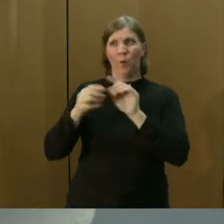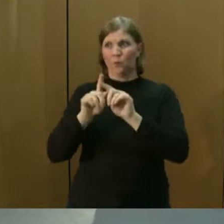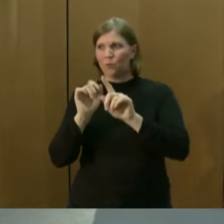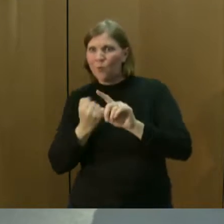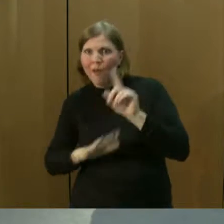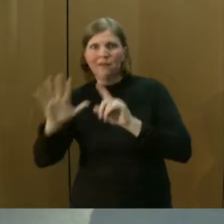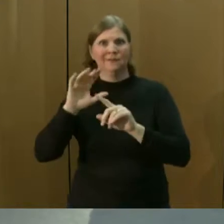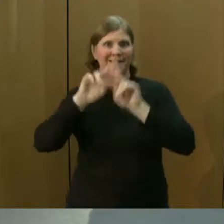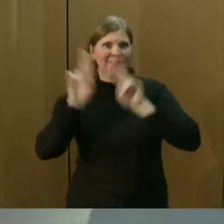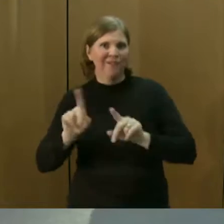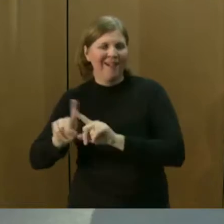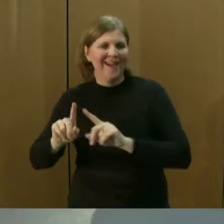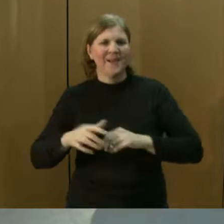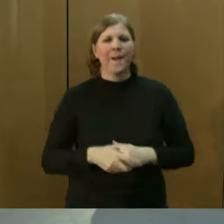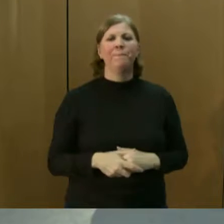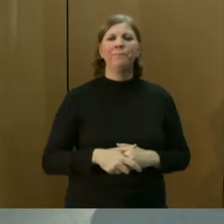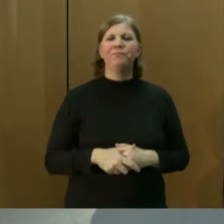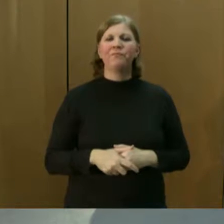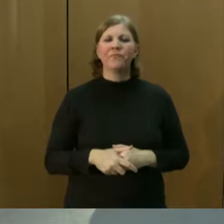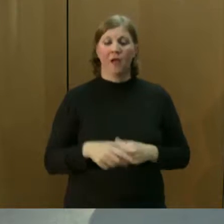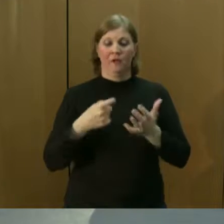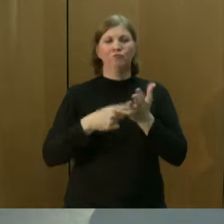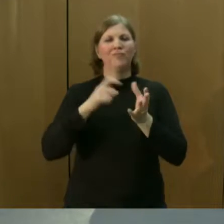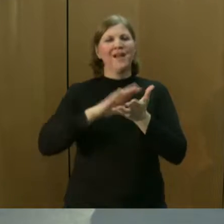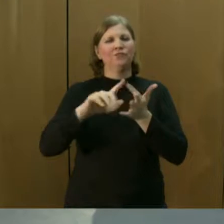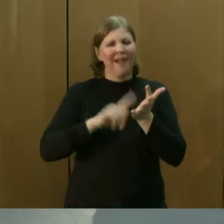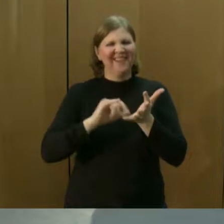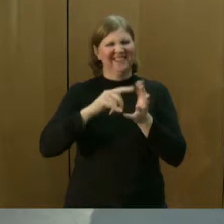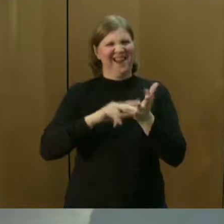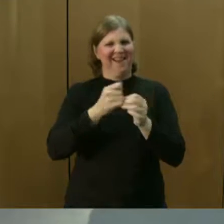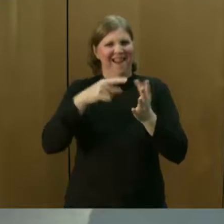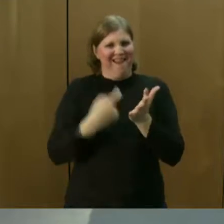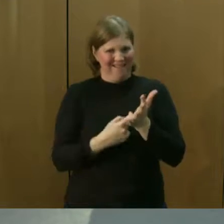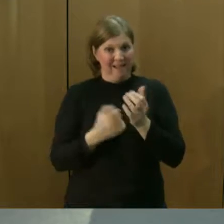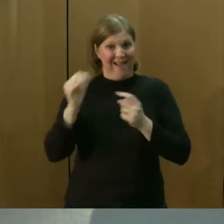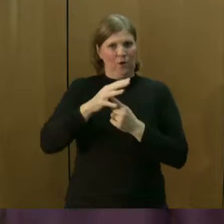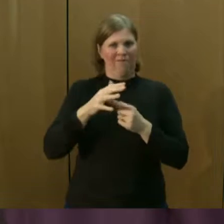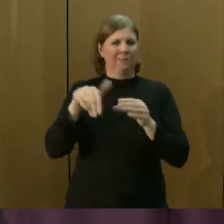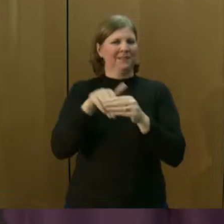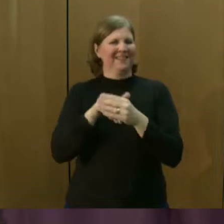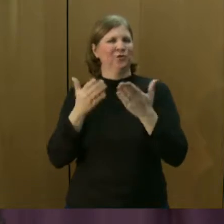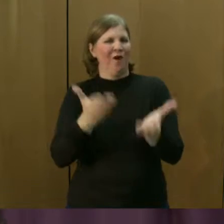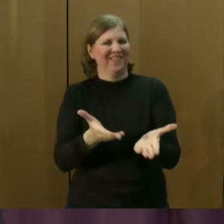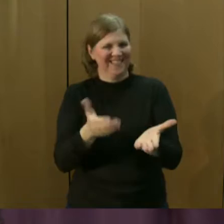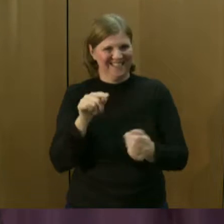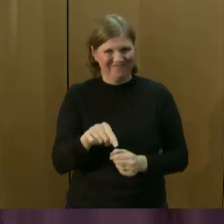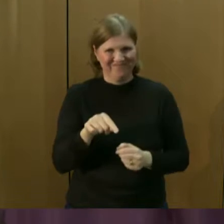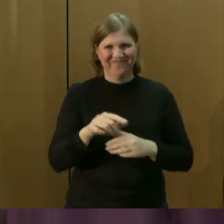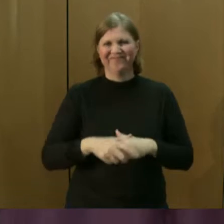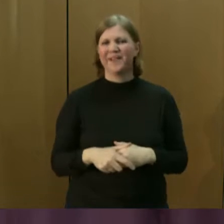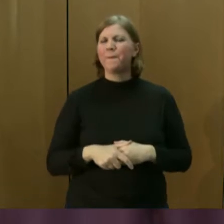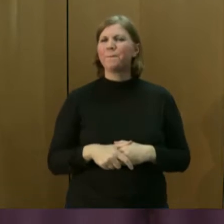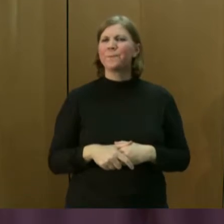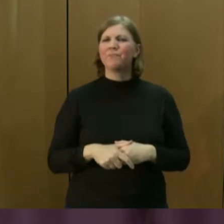I'm Rachel. I'm the Head of Participant Services, which basically means I oversee the department that deals with providing advice